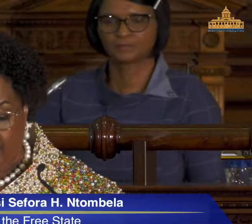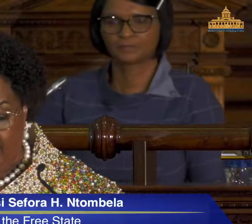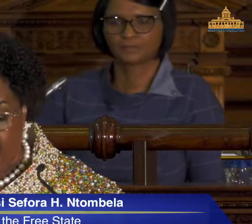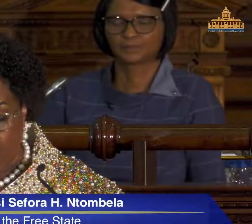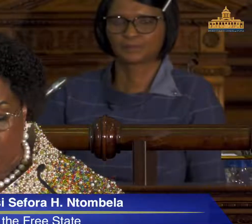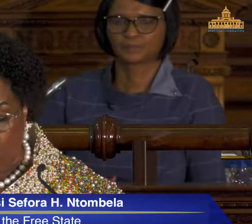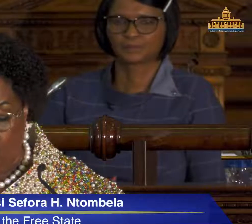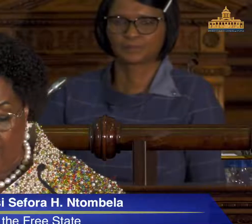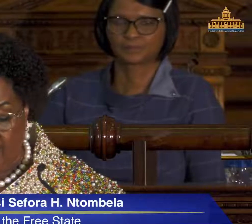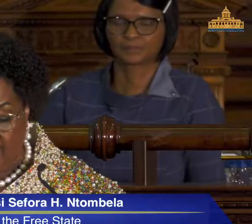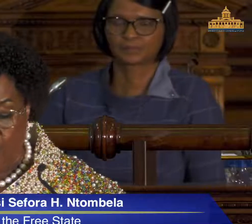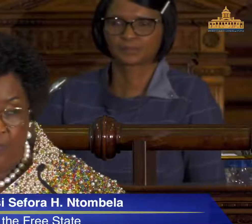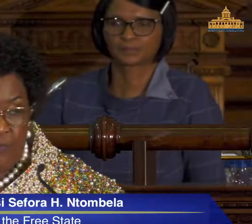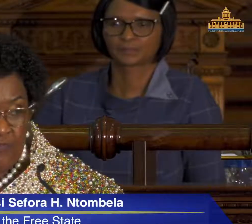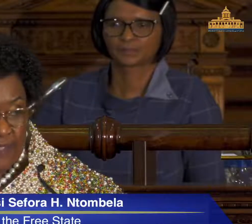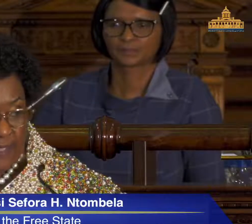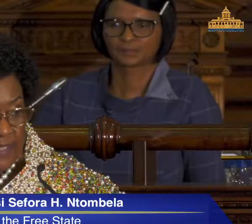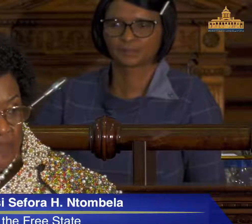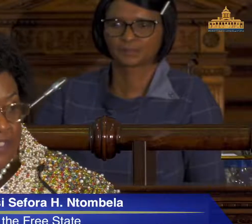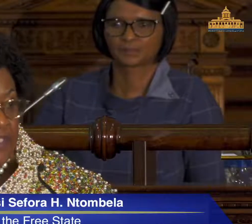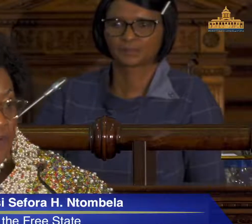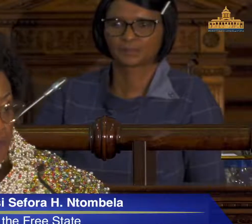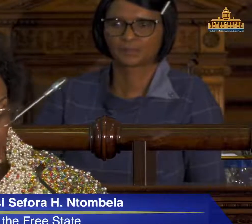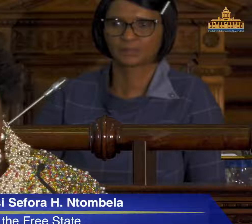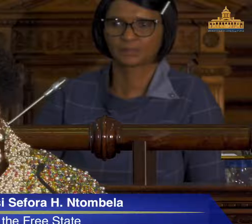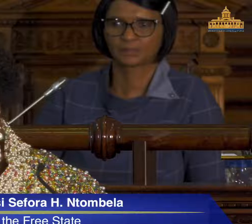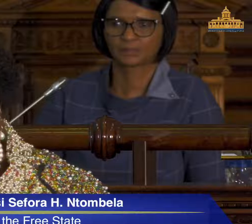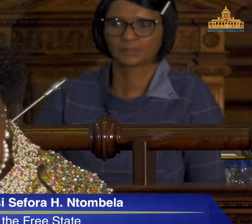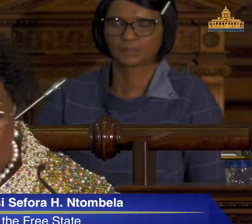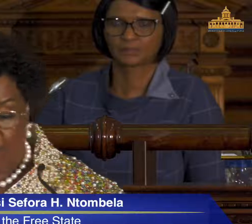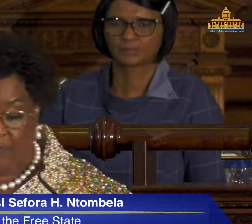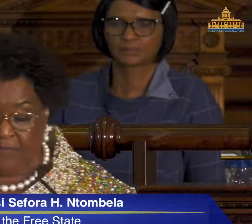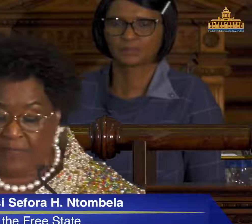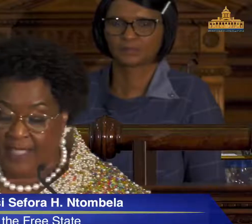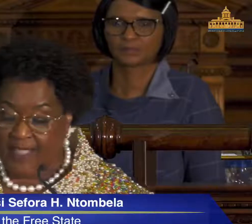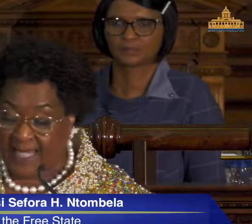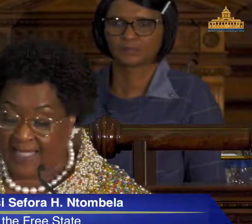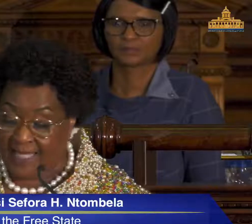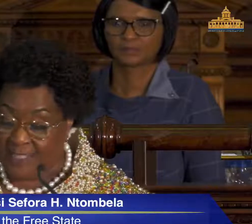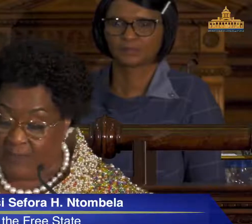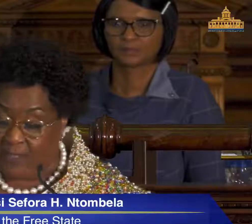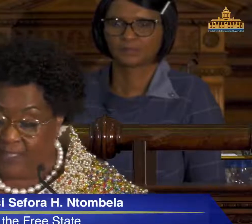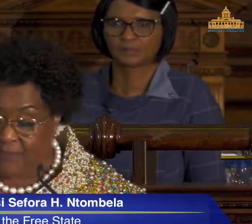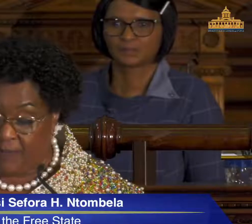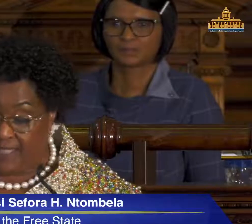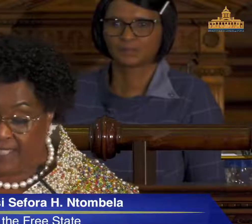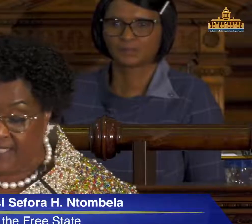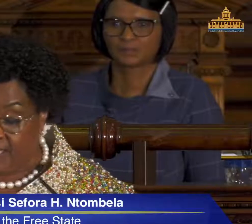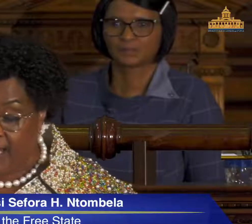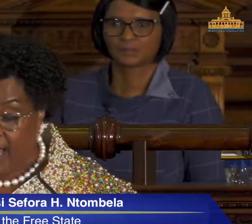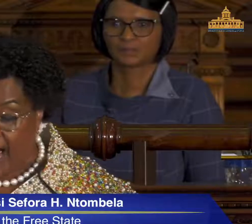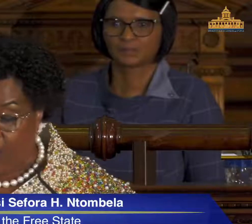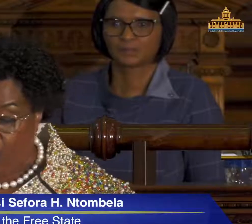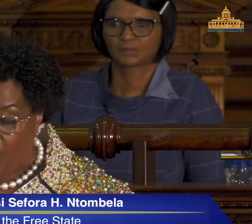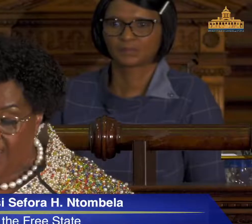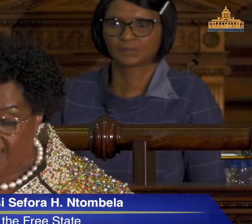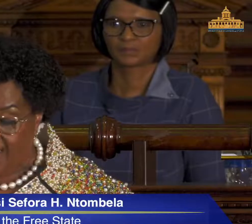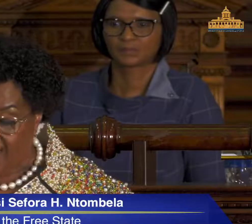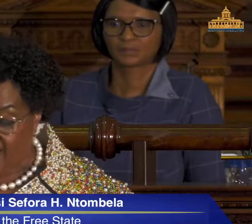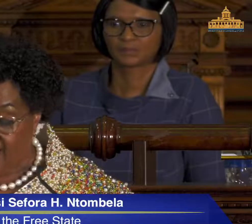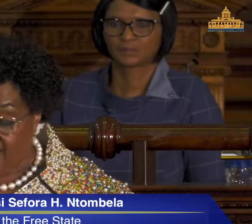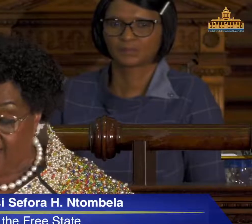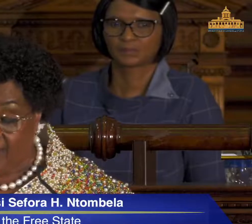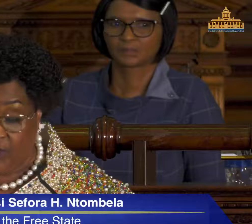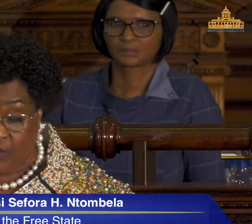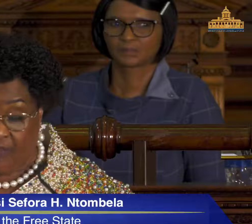work together and make sure that we improve the service delivery of our people. Integrated policy implementation across